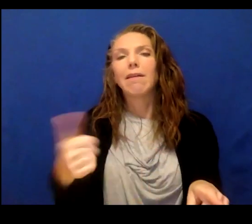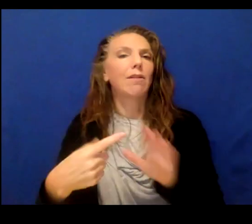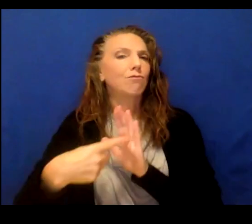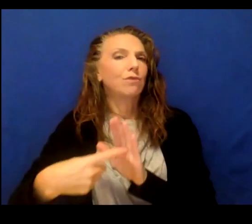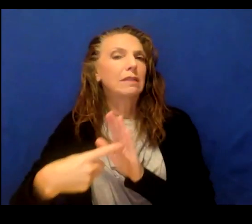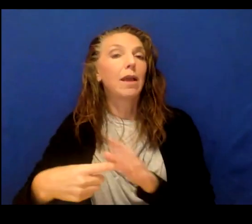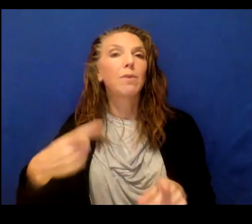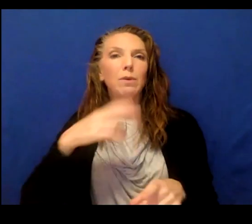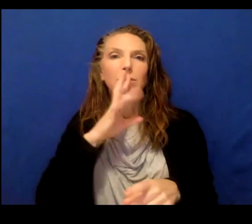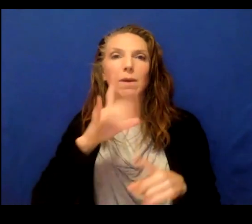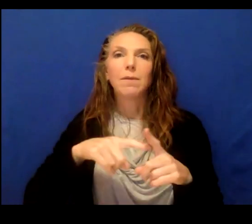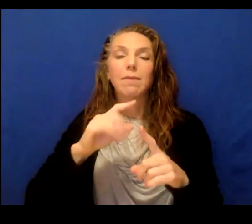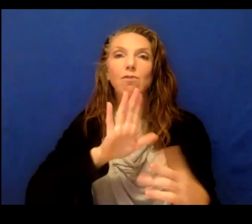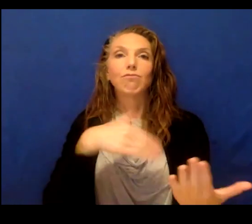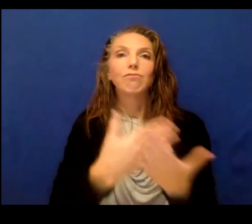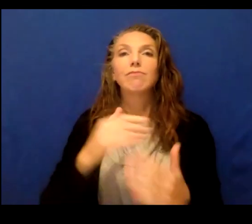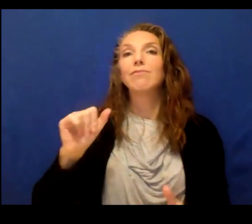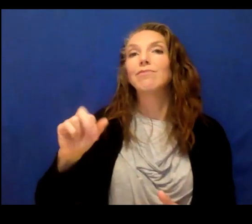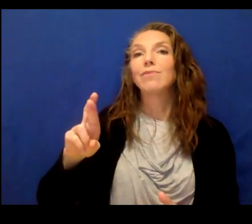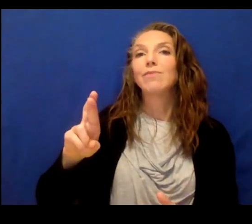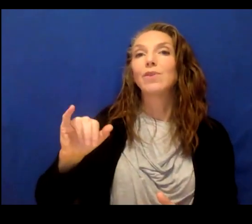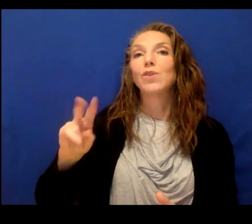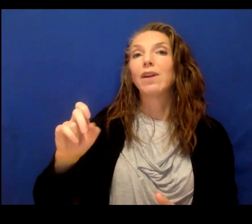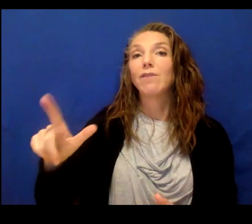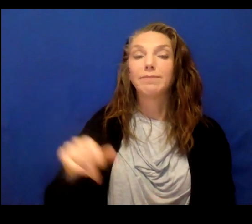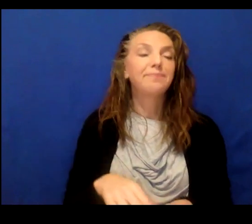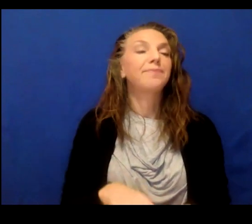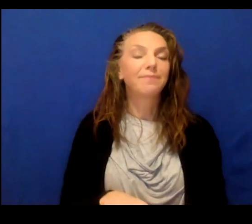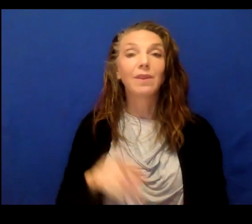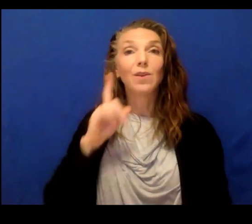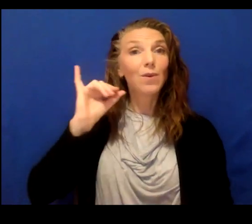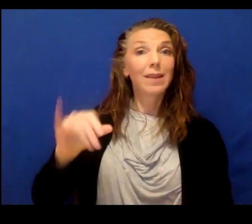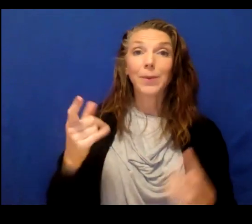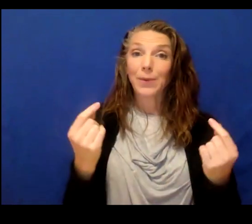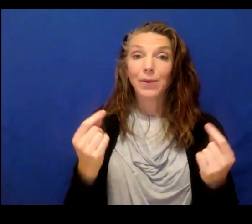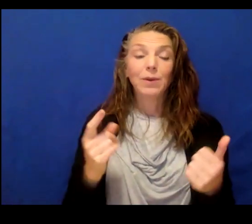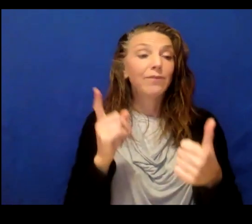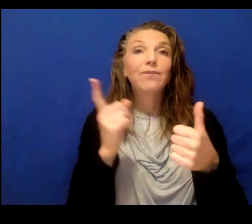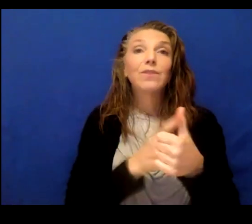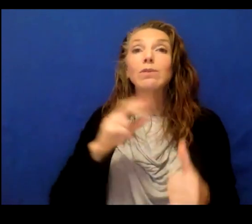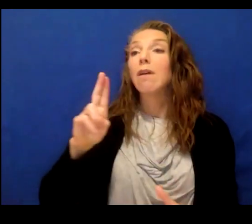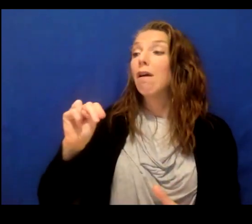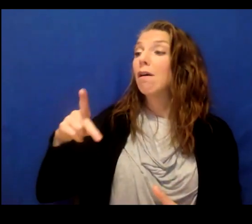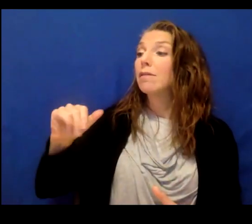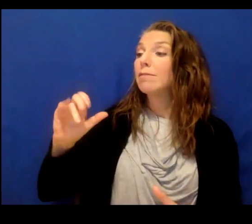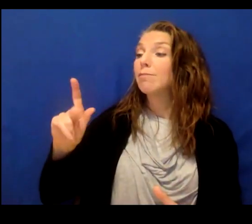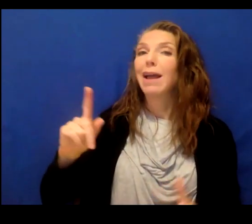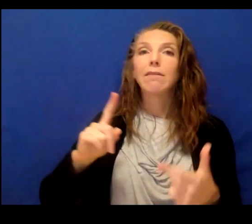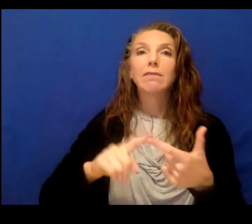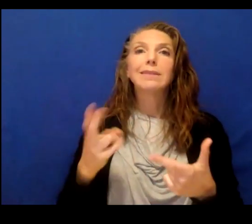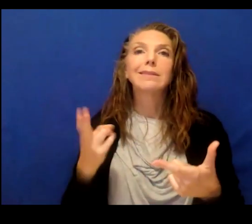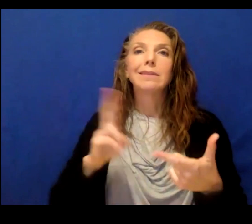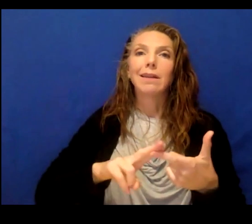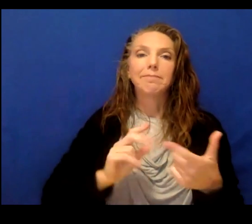presentation, we'll talk about arrival. And so the routines within arrival are first we unpack, then we sign